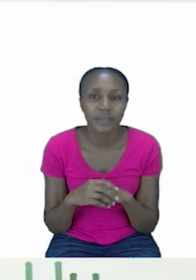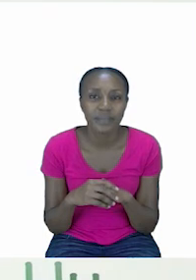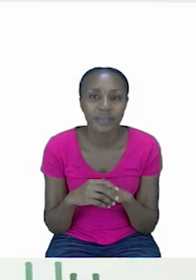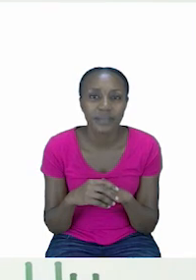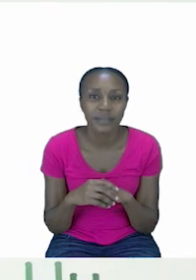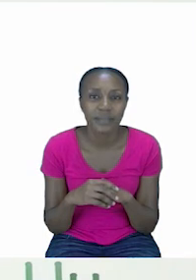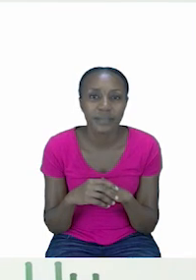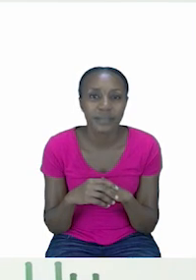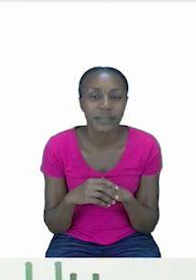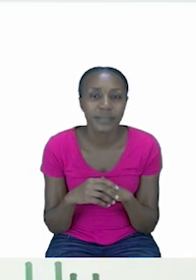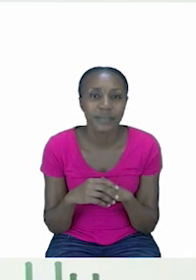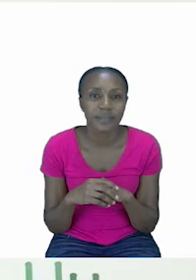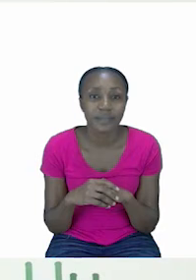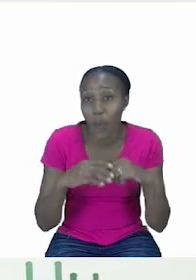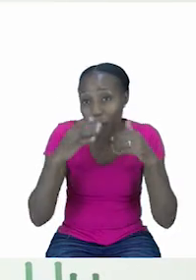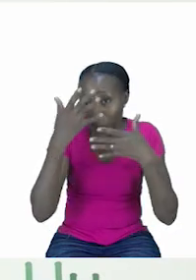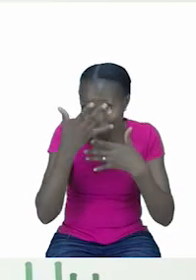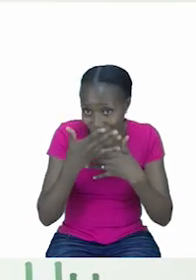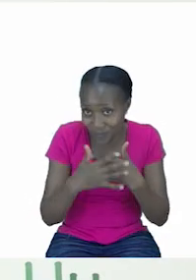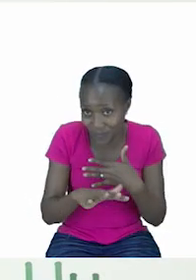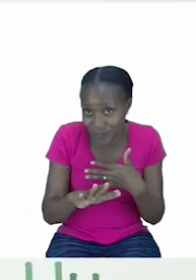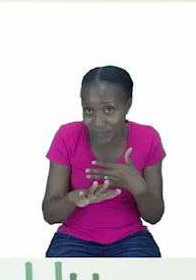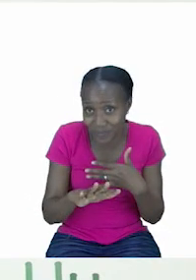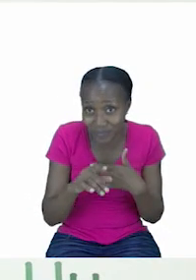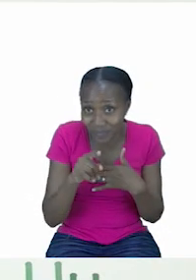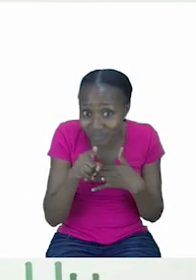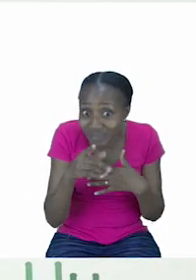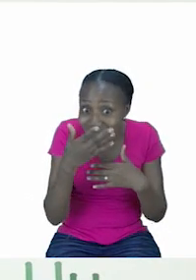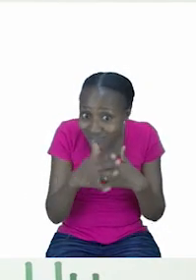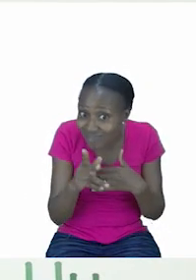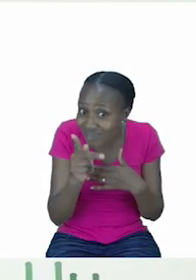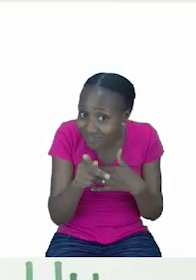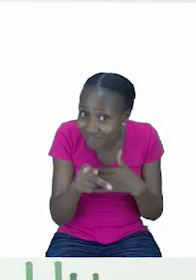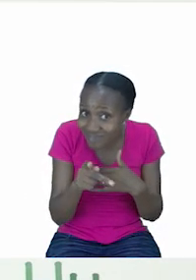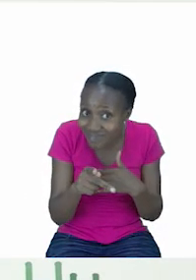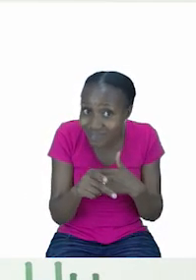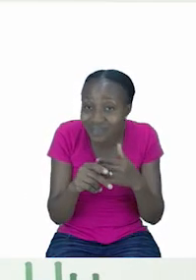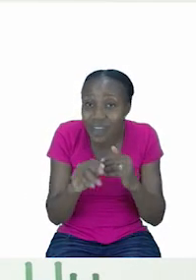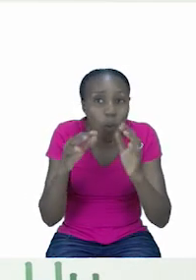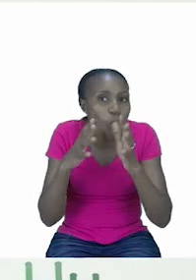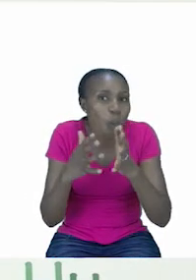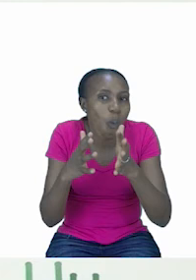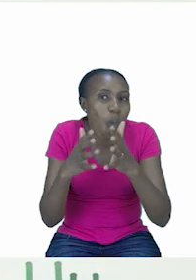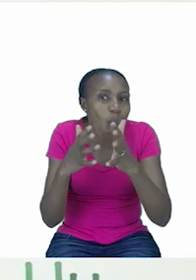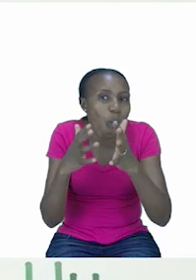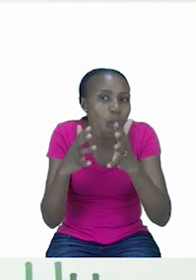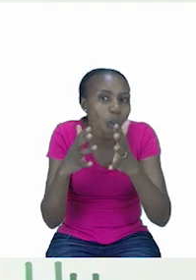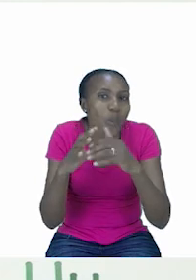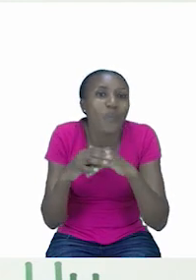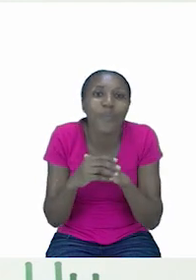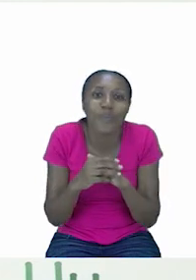down. I am done with mine. Are you done with yours? Good job! That